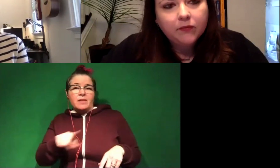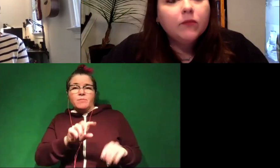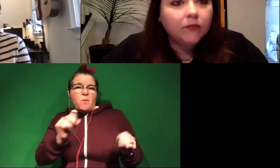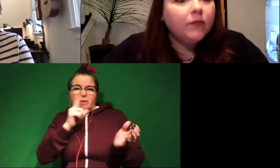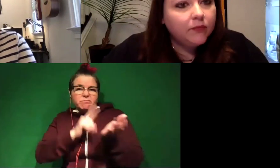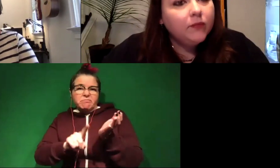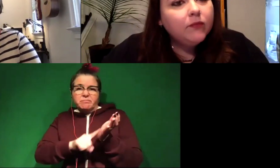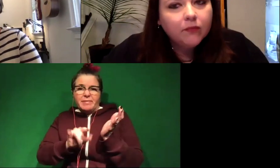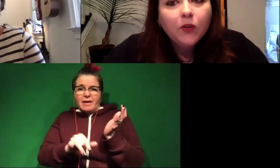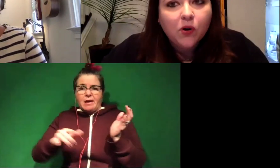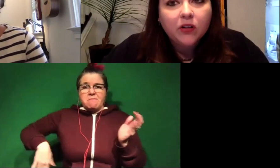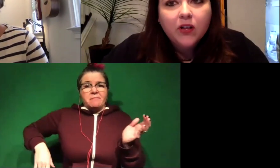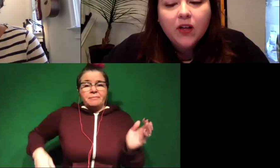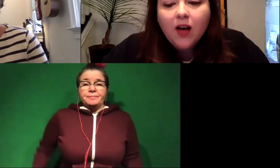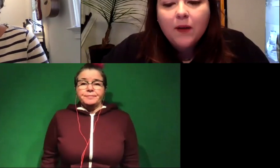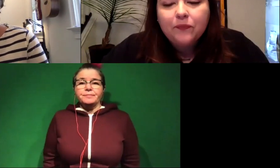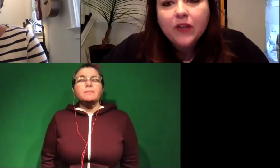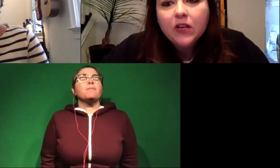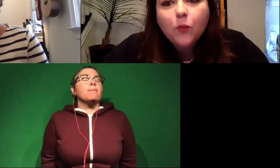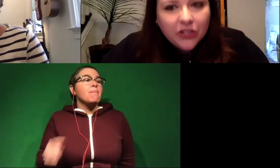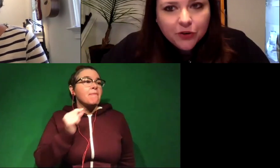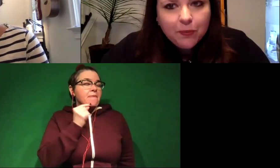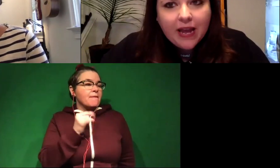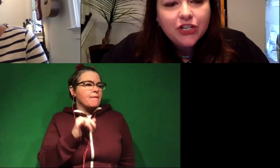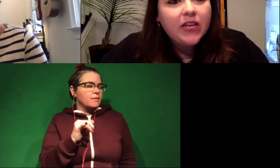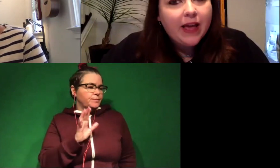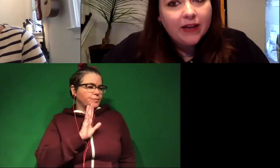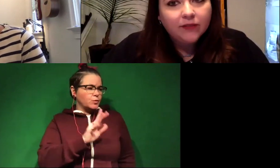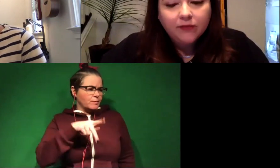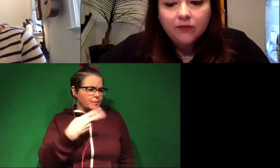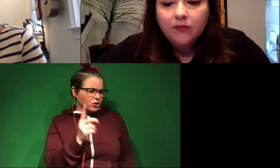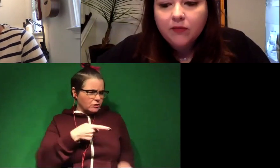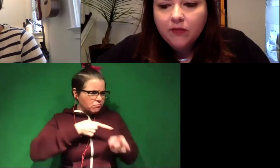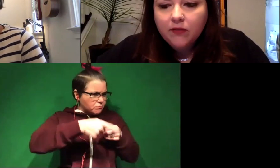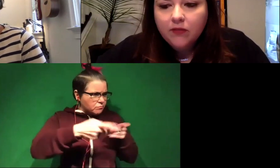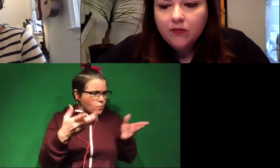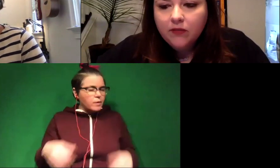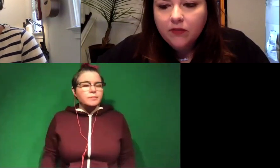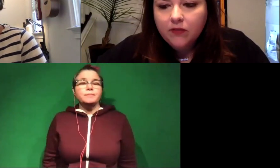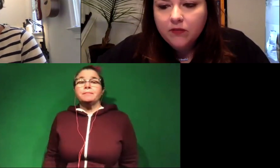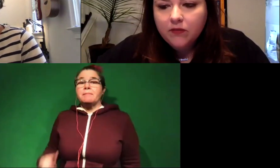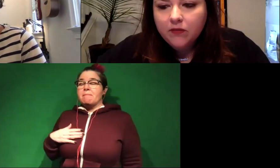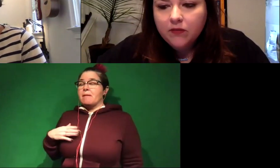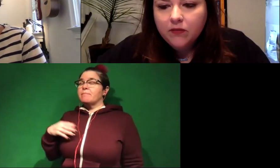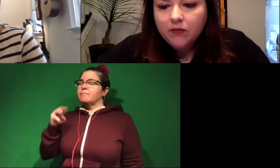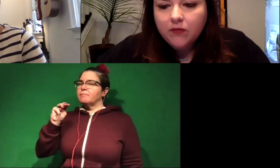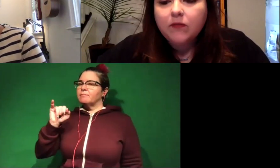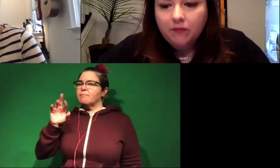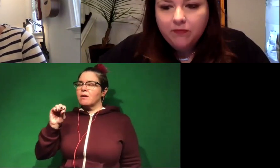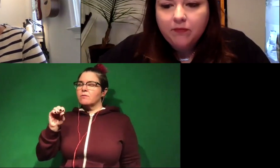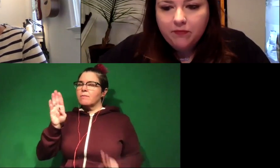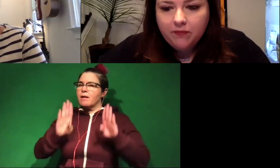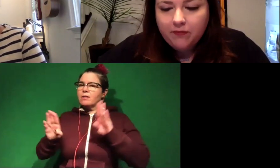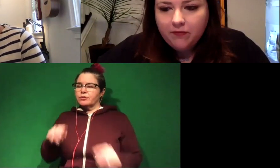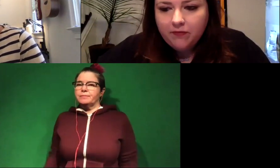types of experiments yet. Cool. So what's your PhD in? My PhD is in microbiology.